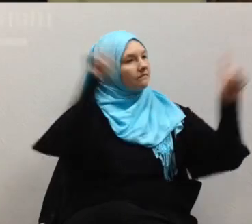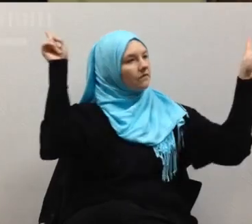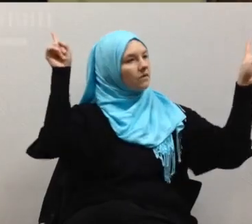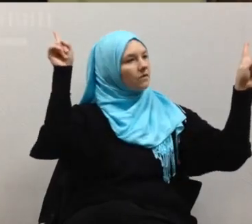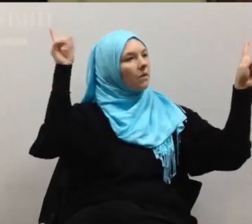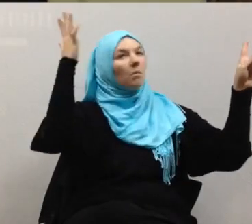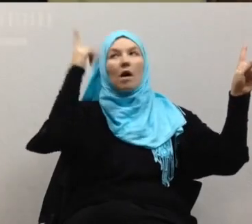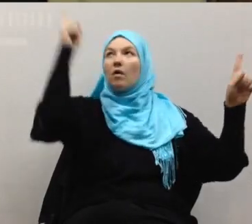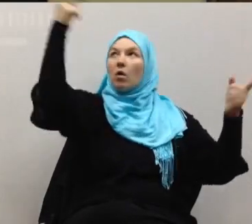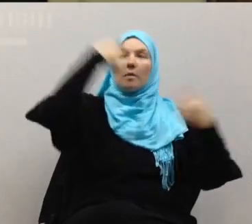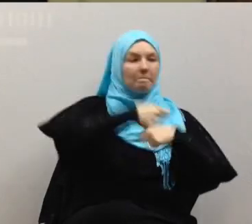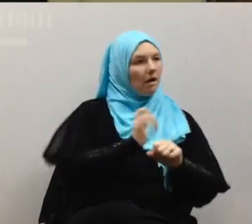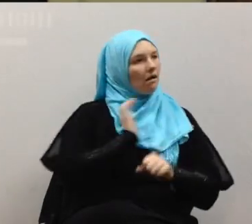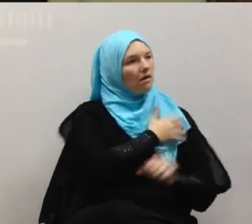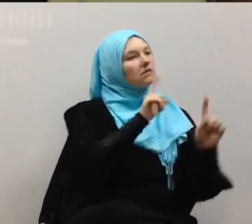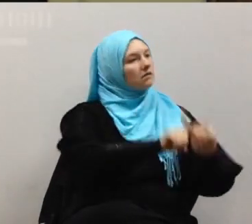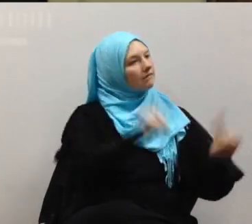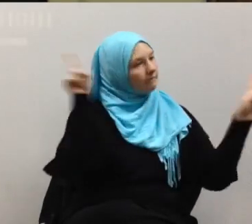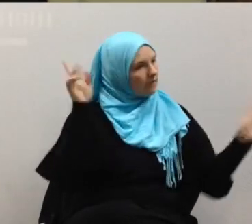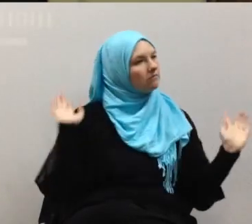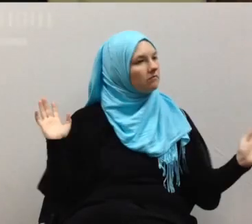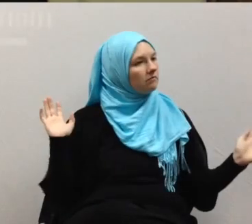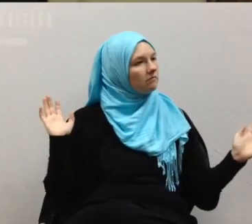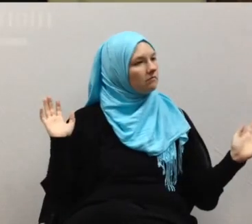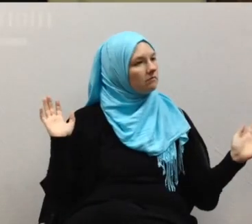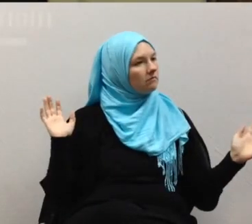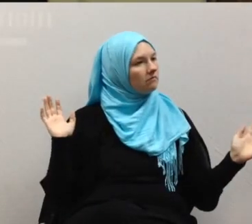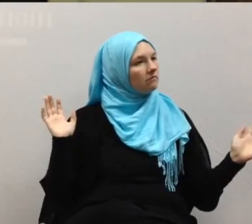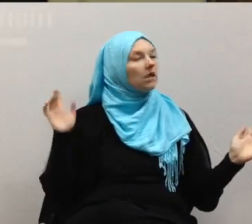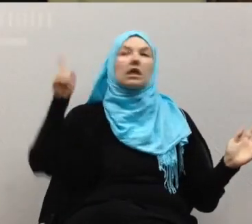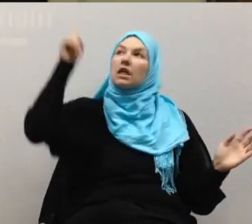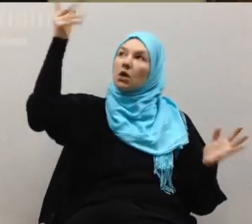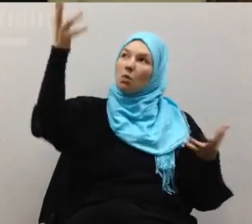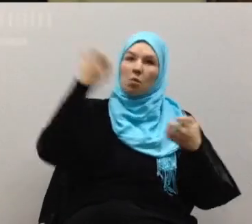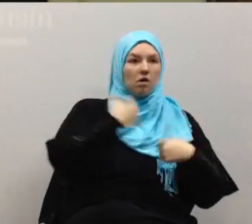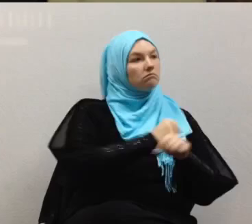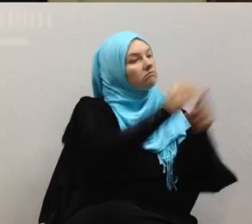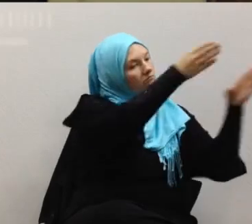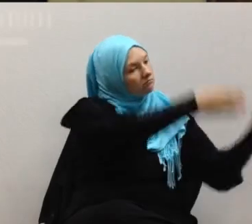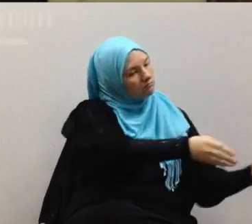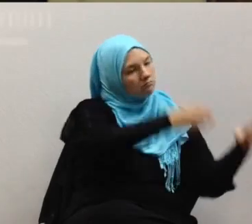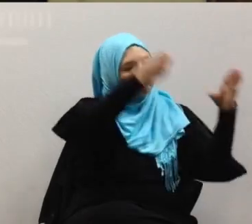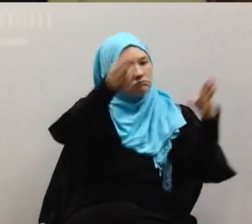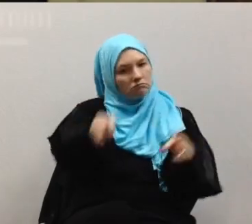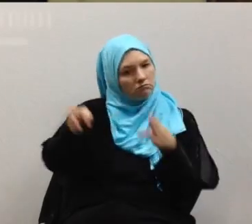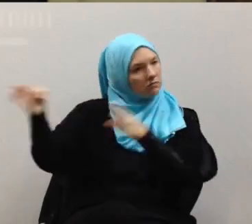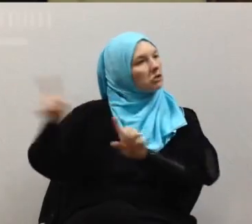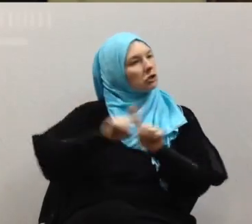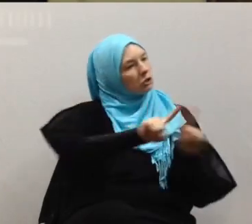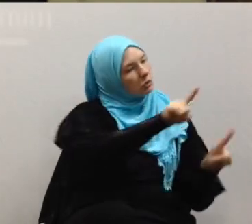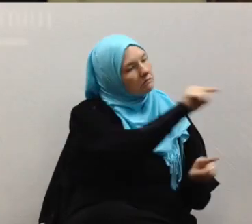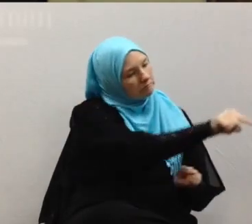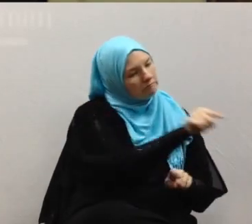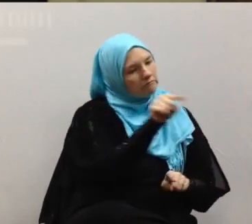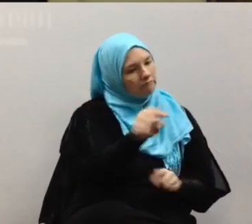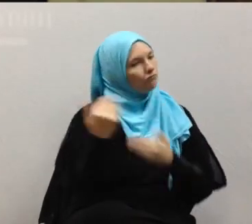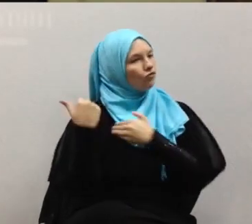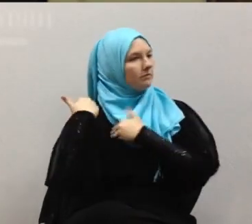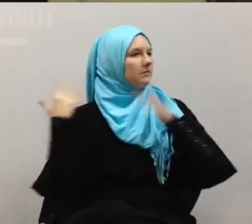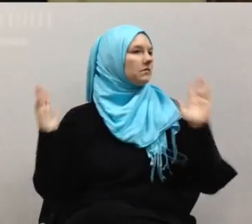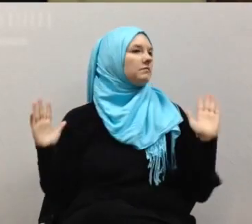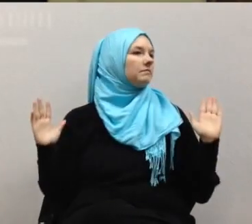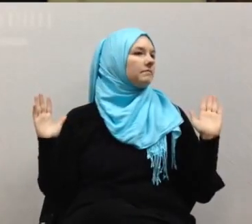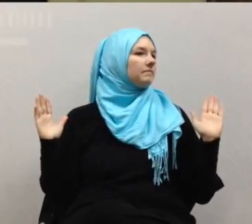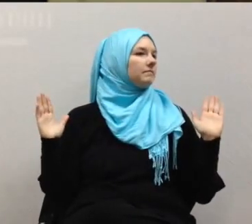different. Allah created us to be individually responsible, so He made each individual of us